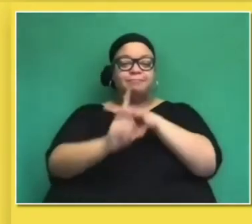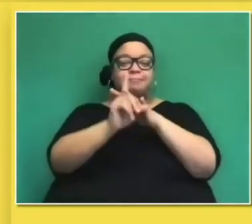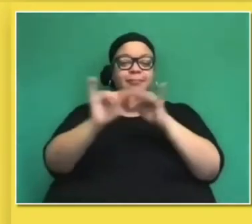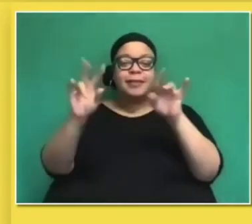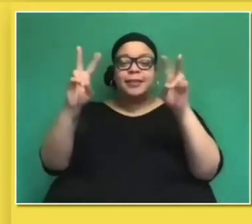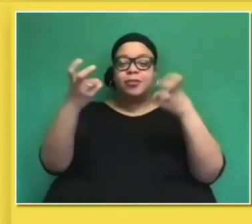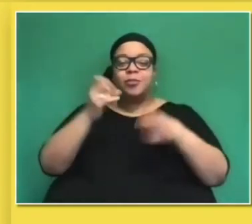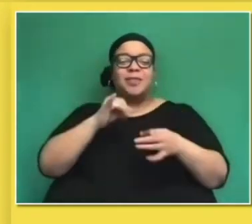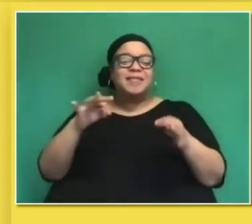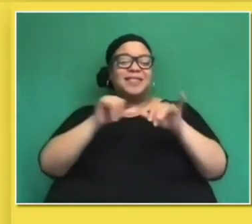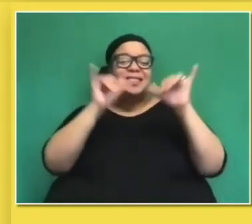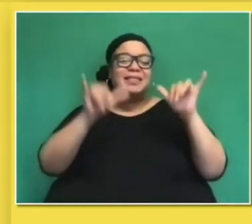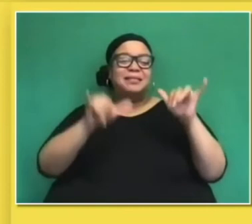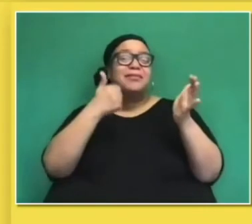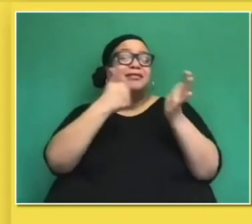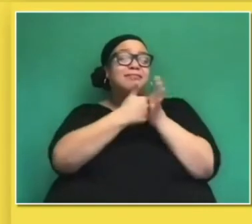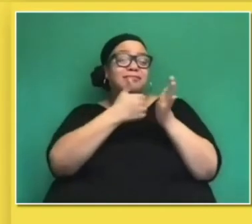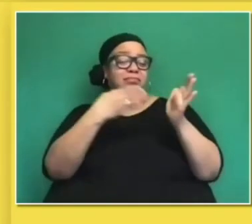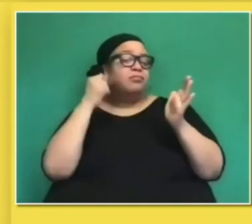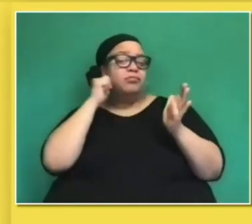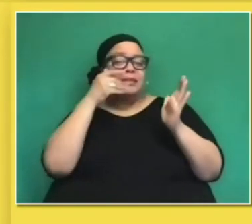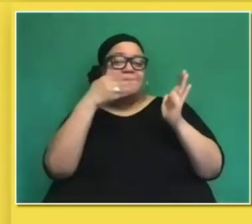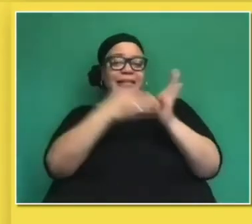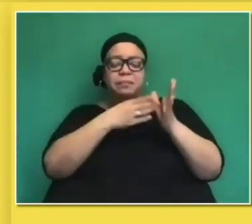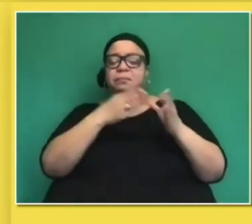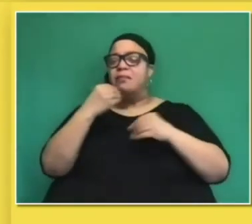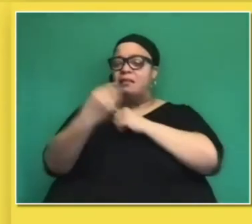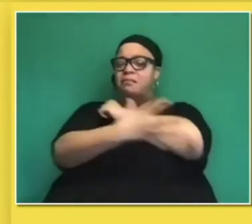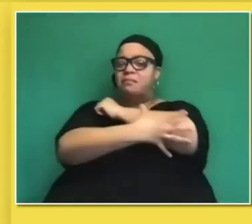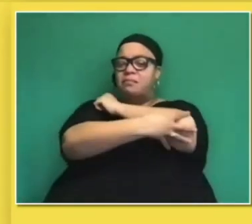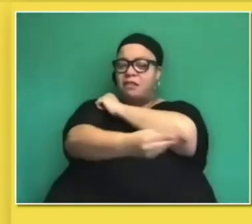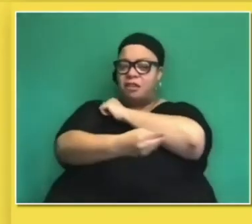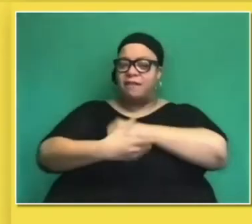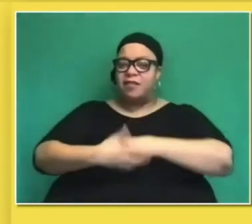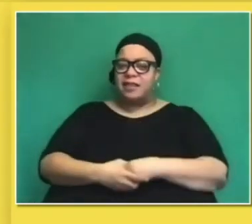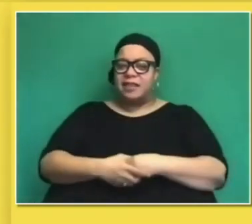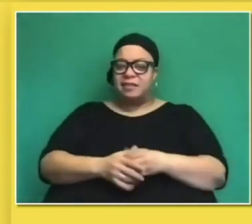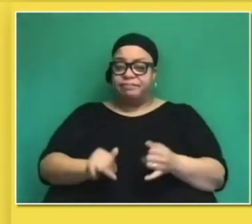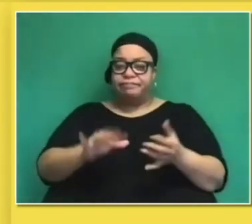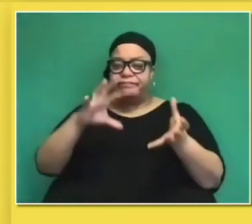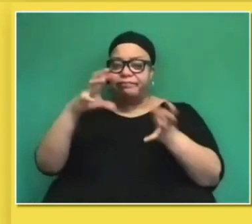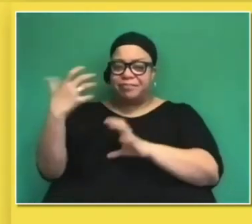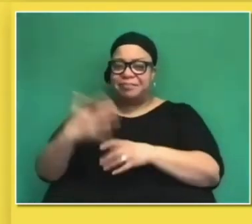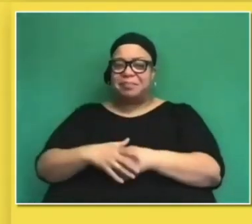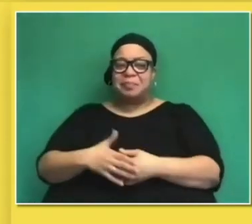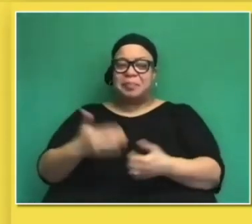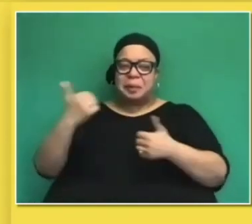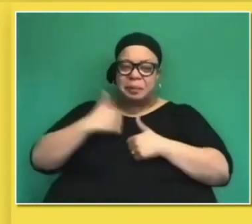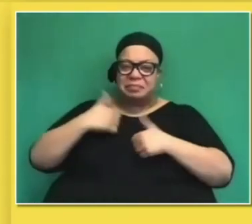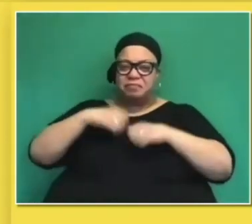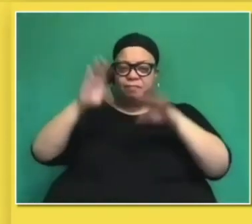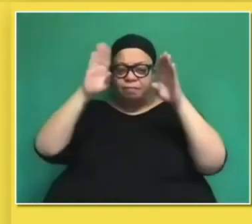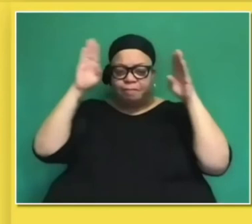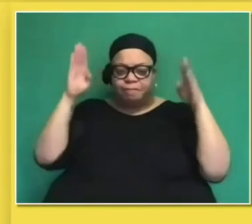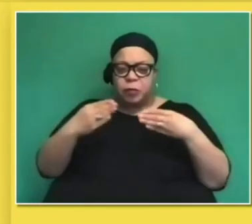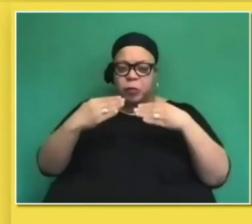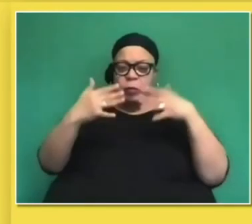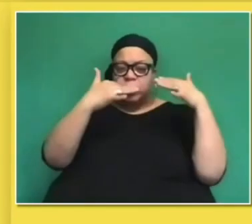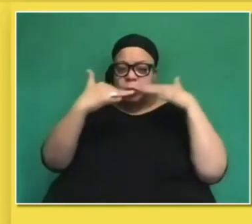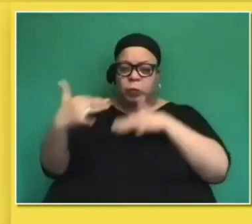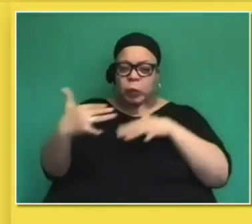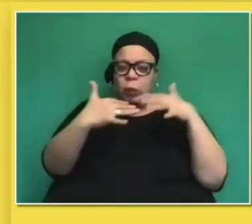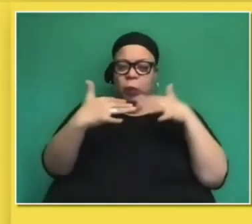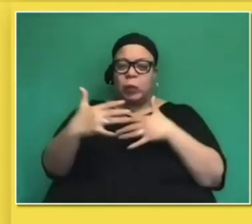war economy, and the false moral narrative of Christian nationalism. In our national narrative,